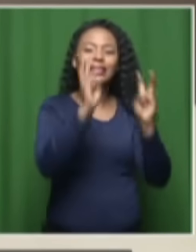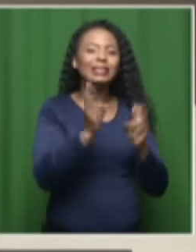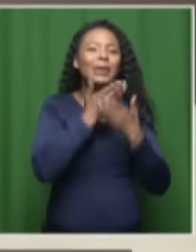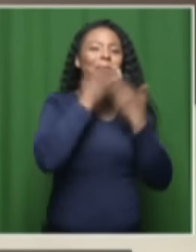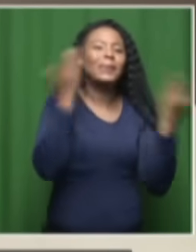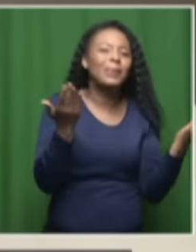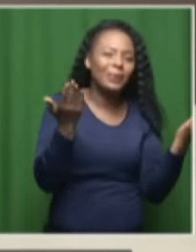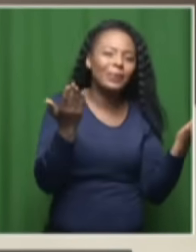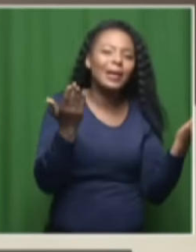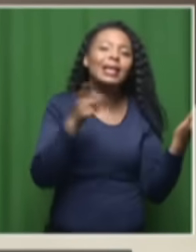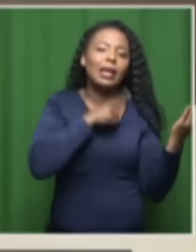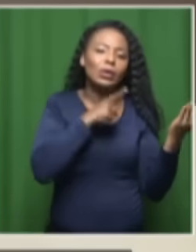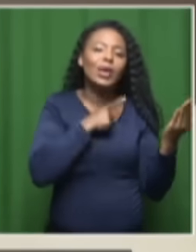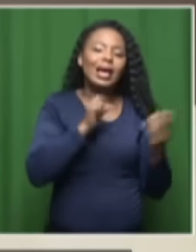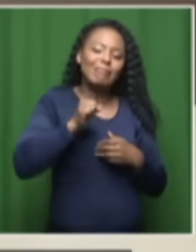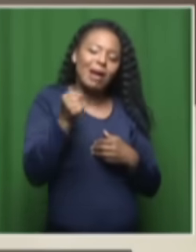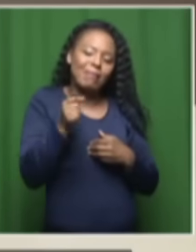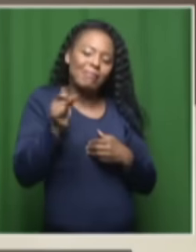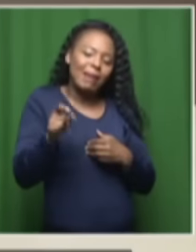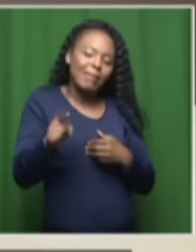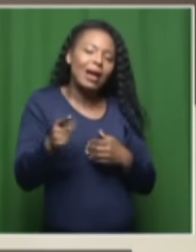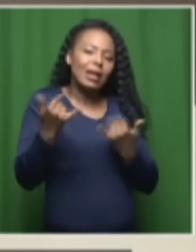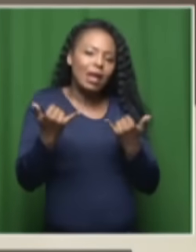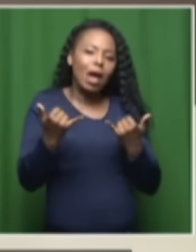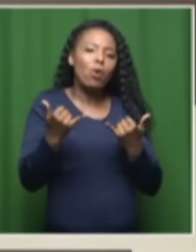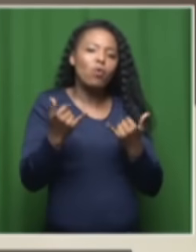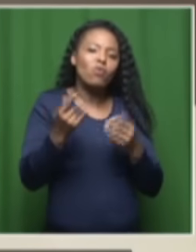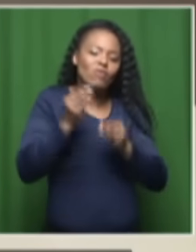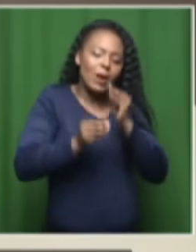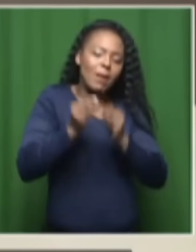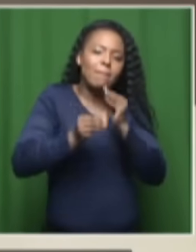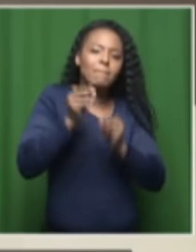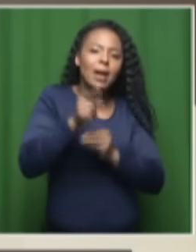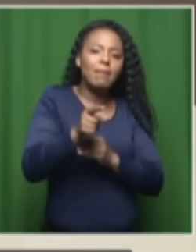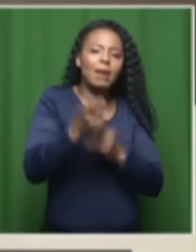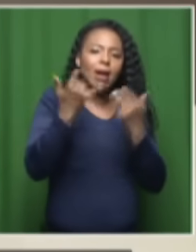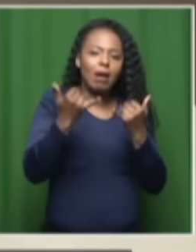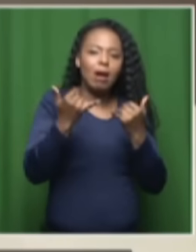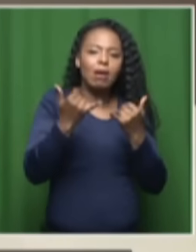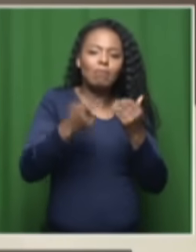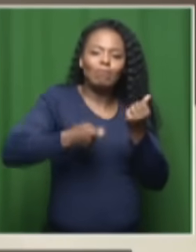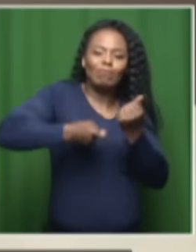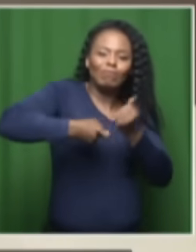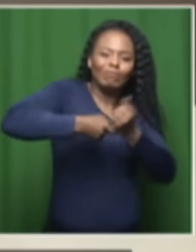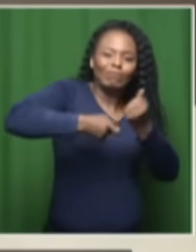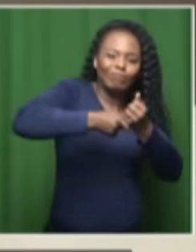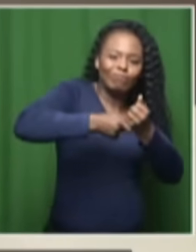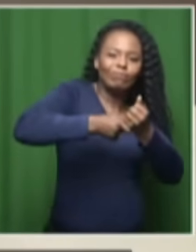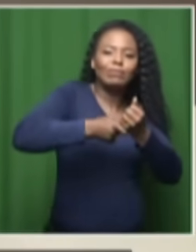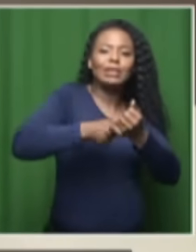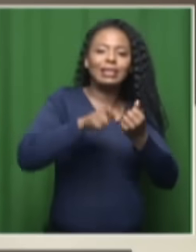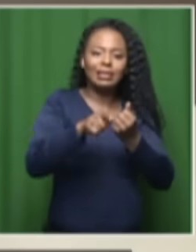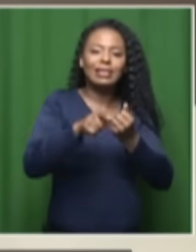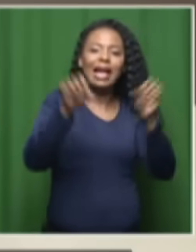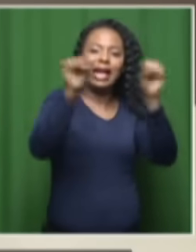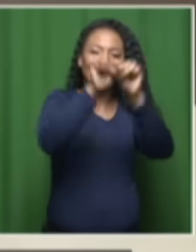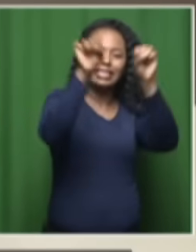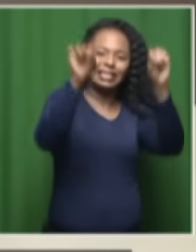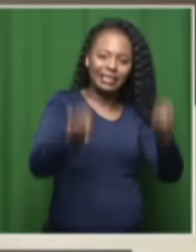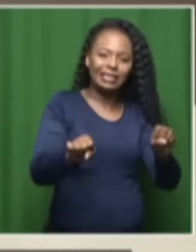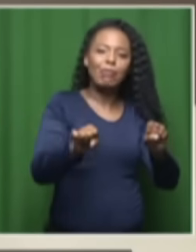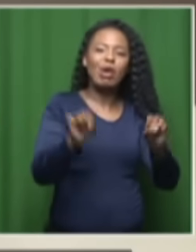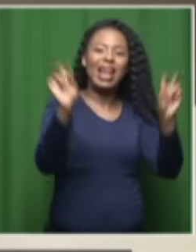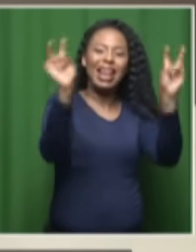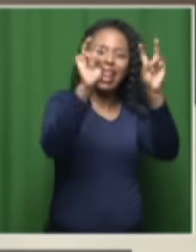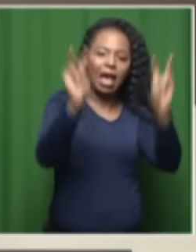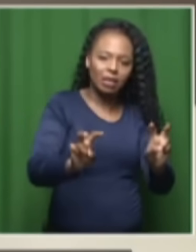some of the load, as I said, and we're desperately filling up our diesel stocks and our pump storage that allows